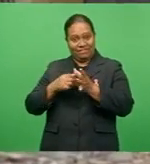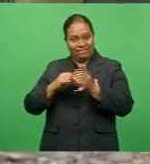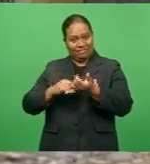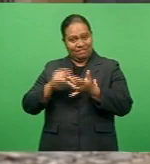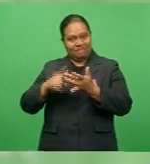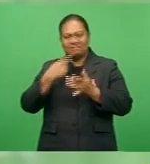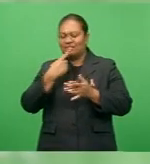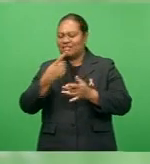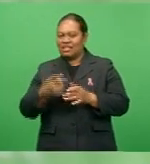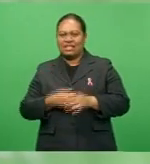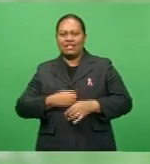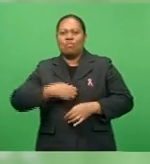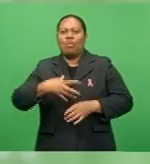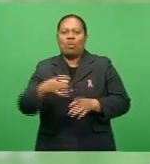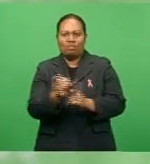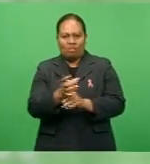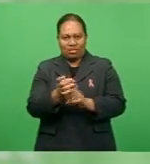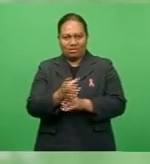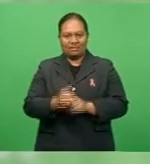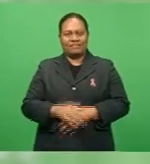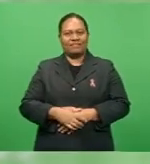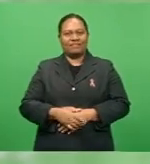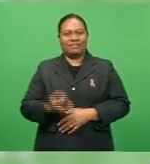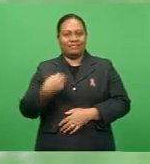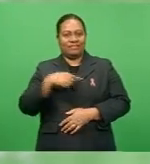a game.